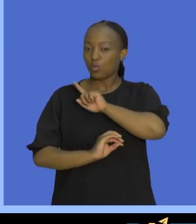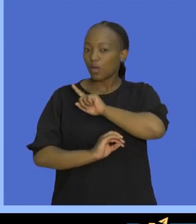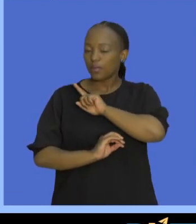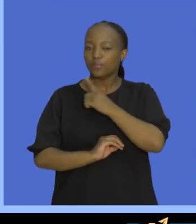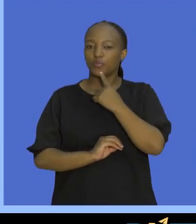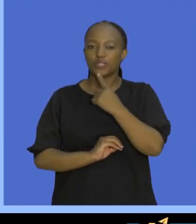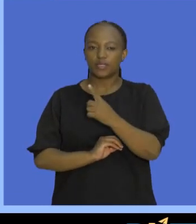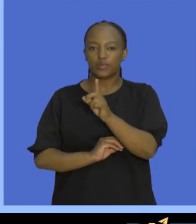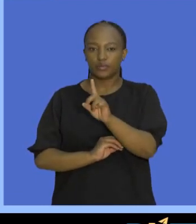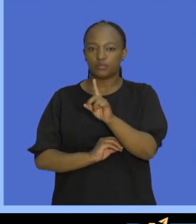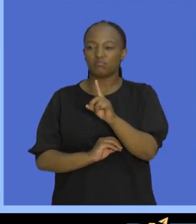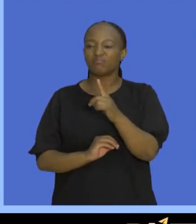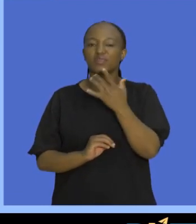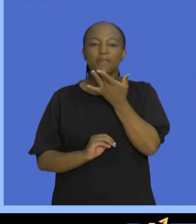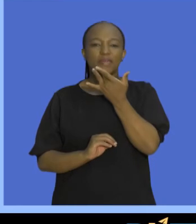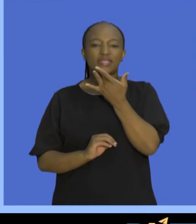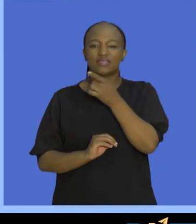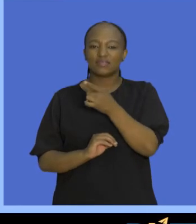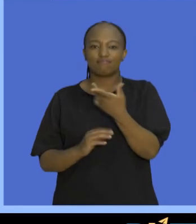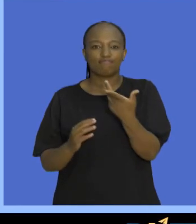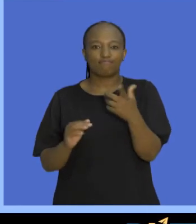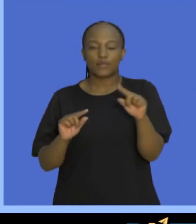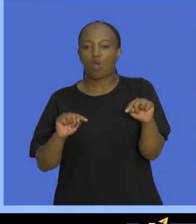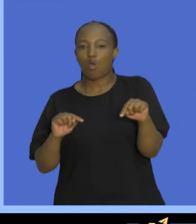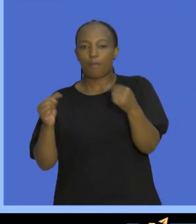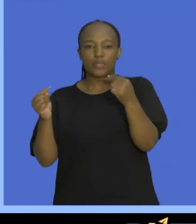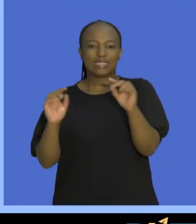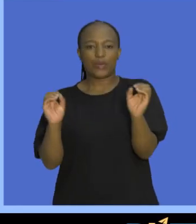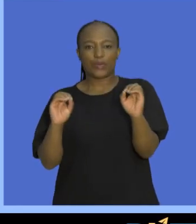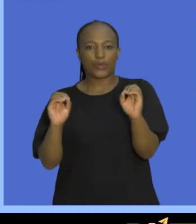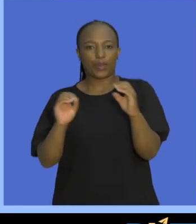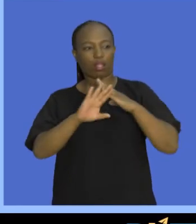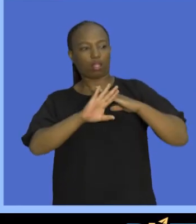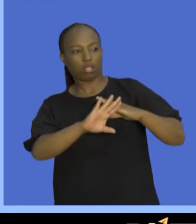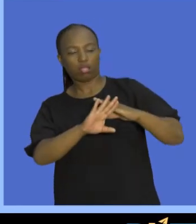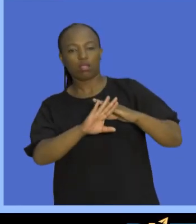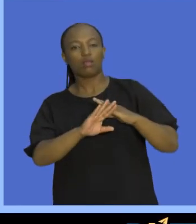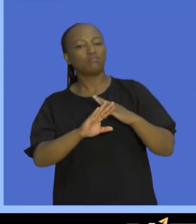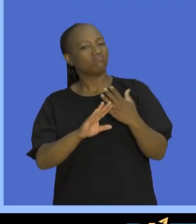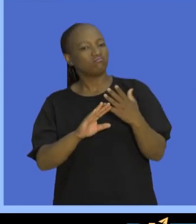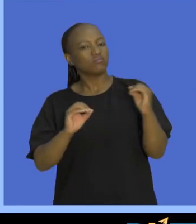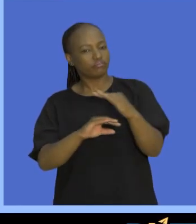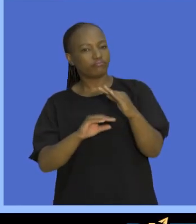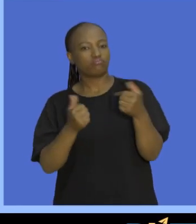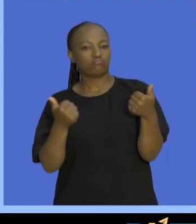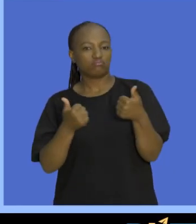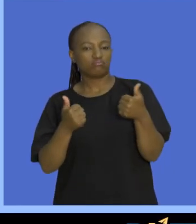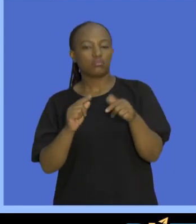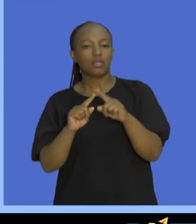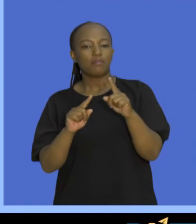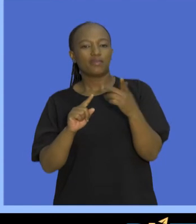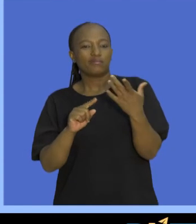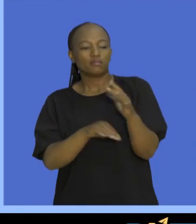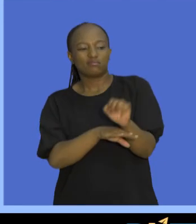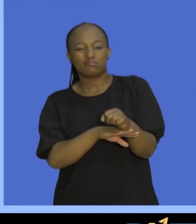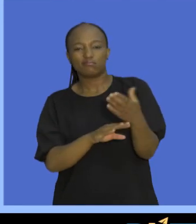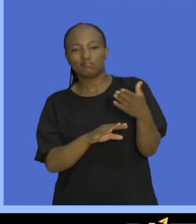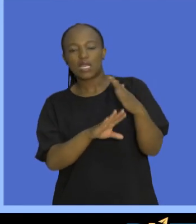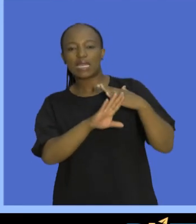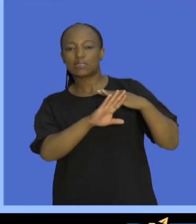we are saying that this battery does not offer any opposition to the current or to the flow of charge, then we would ignore